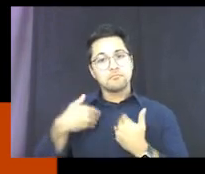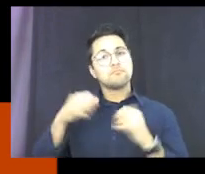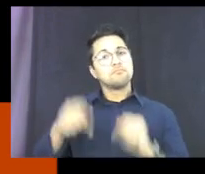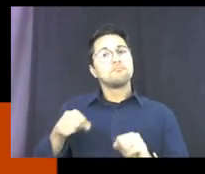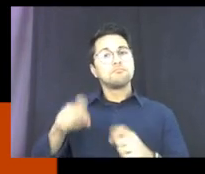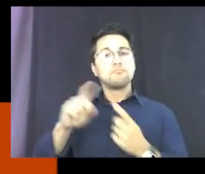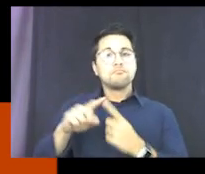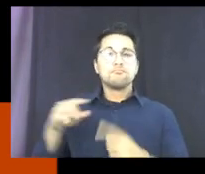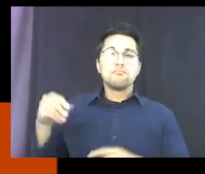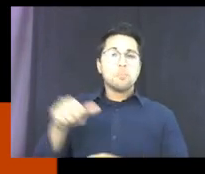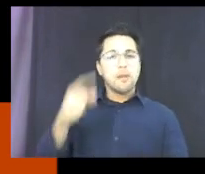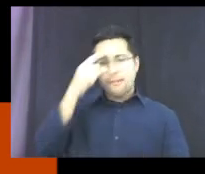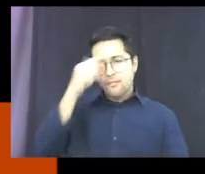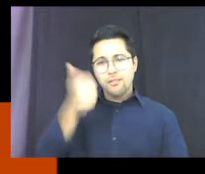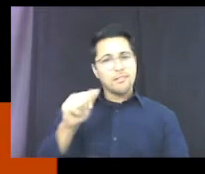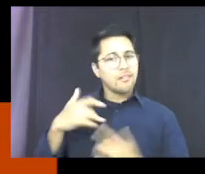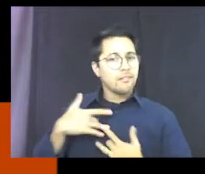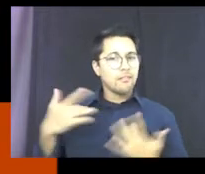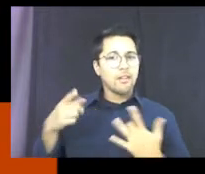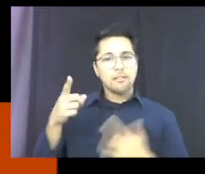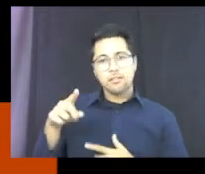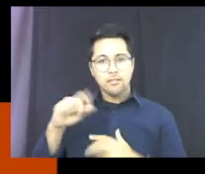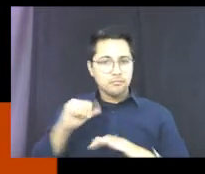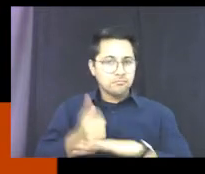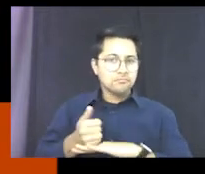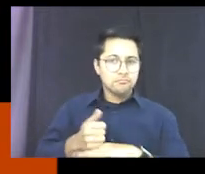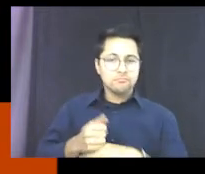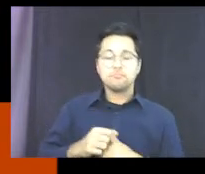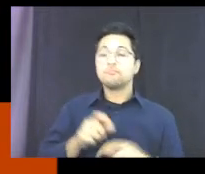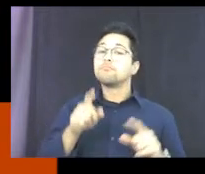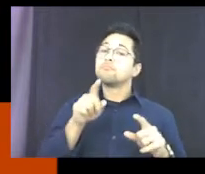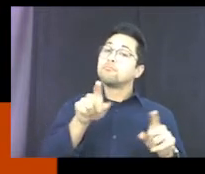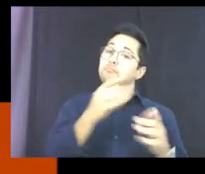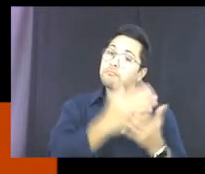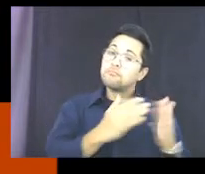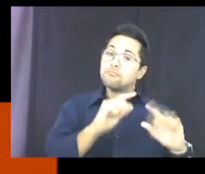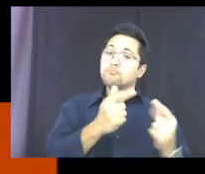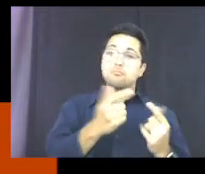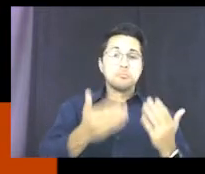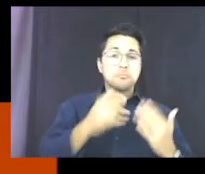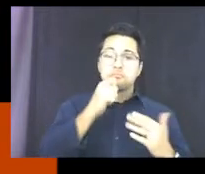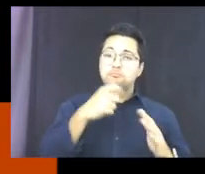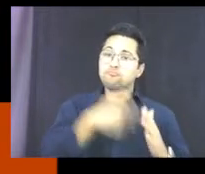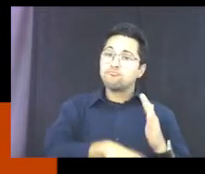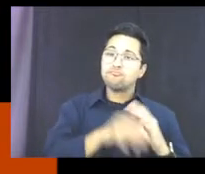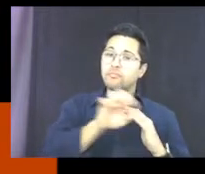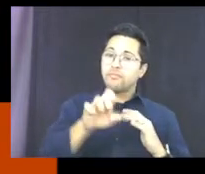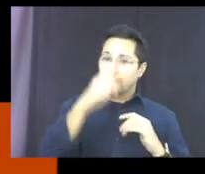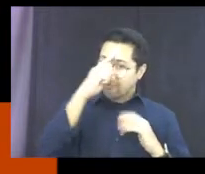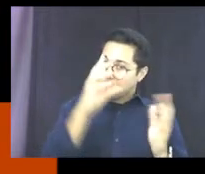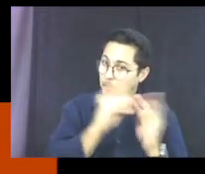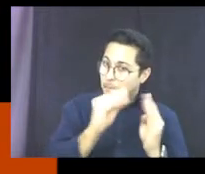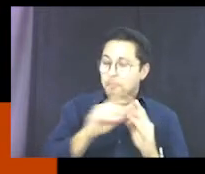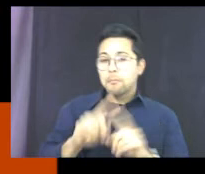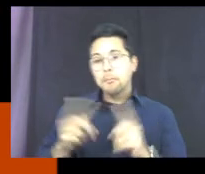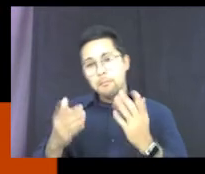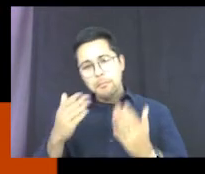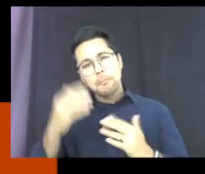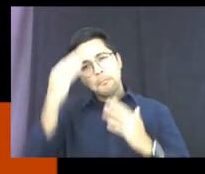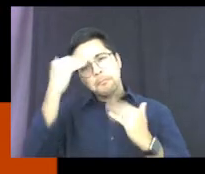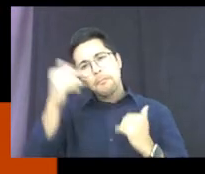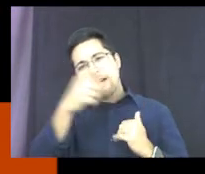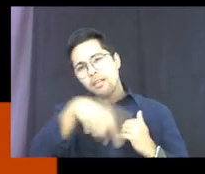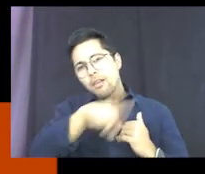pay for any events they organize for their members. And some groups may not charge a fee for their meetings, but may expect